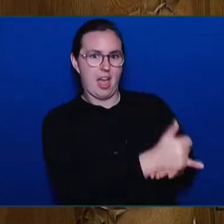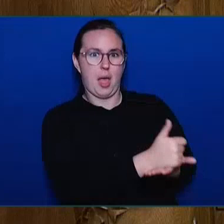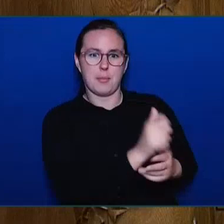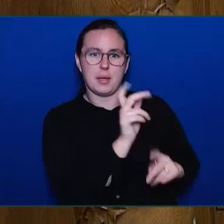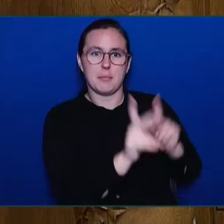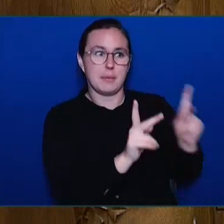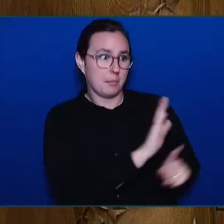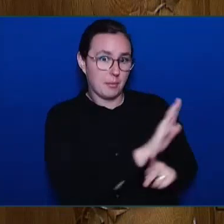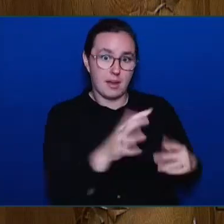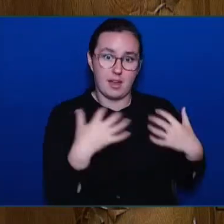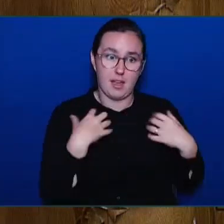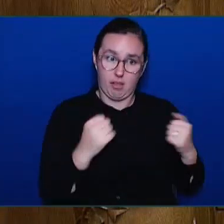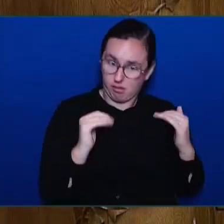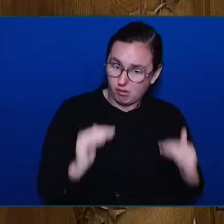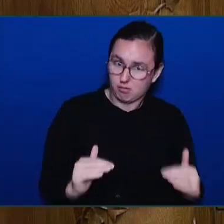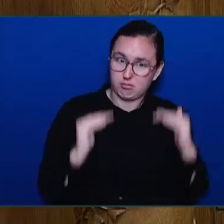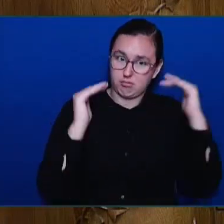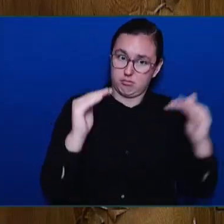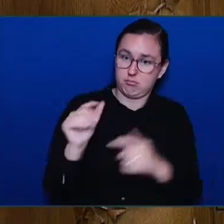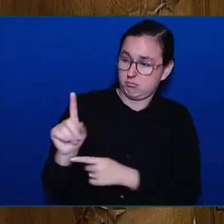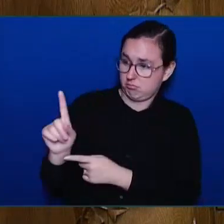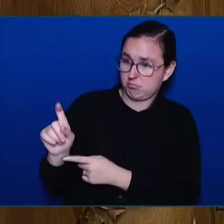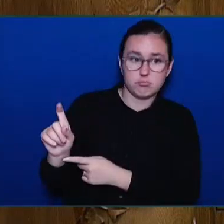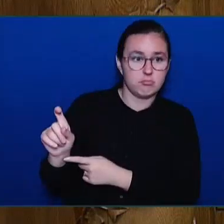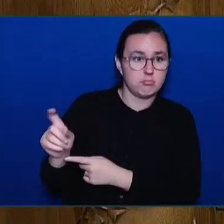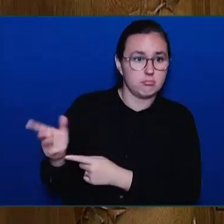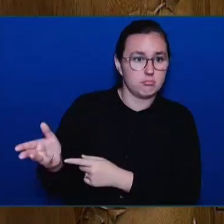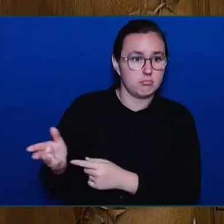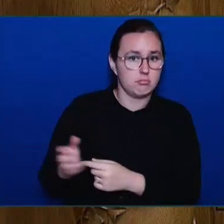Minister of Mental Health and Addictions.